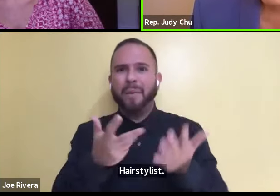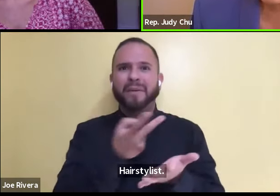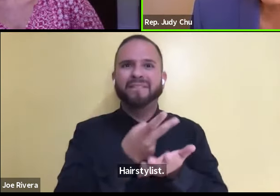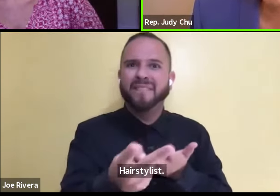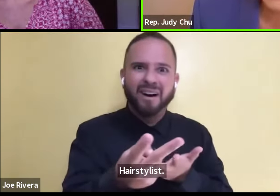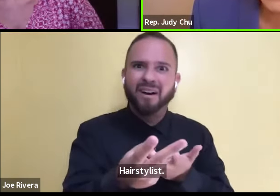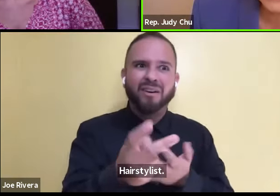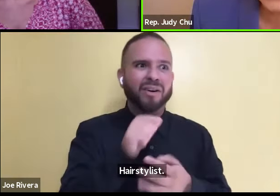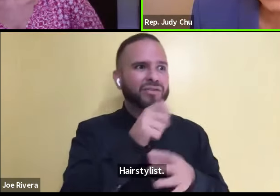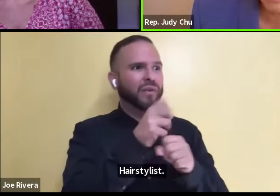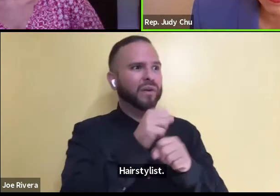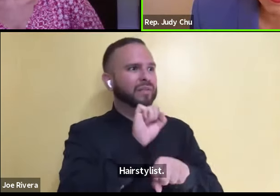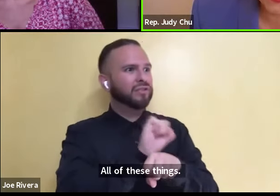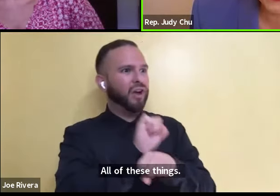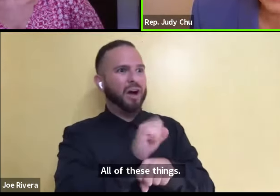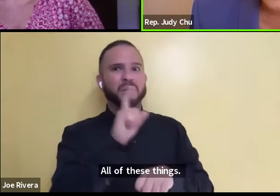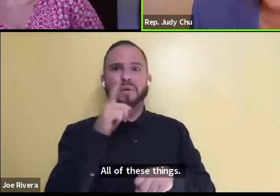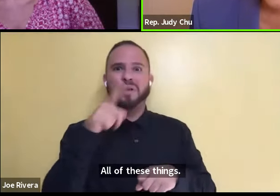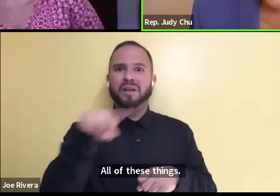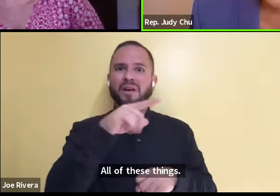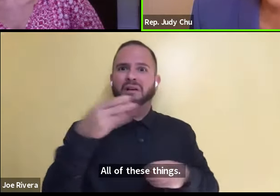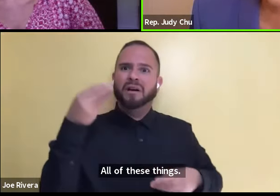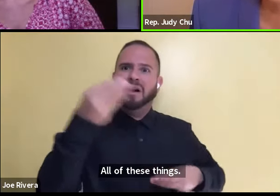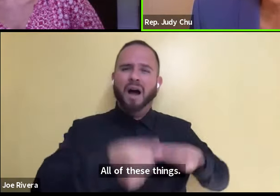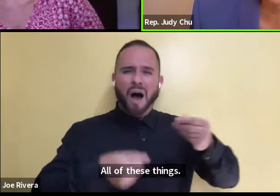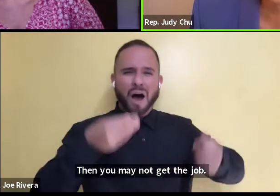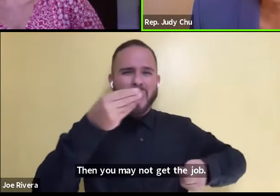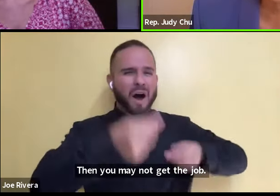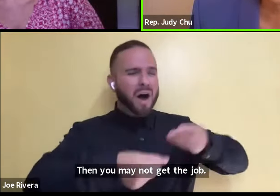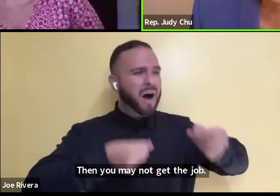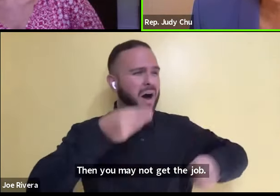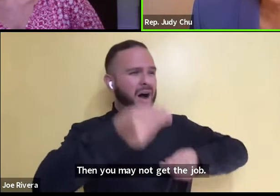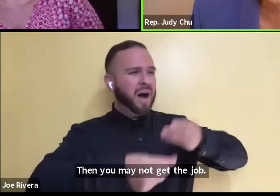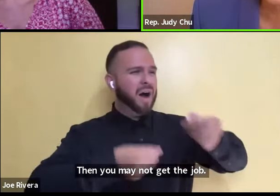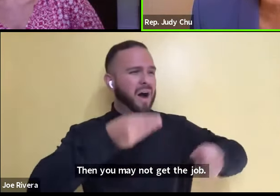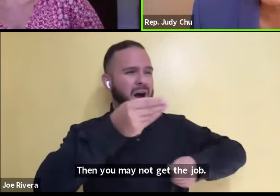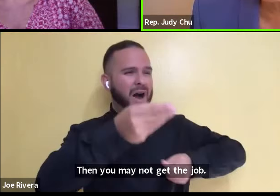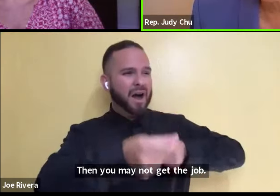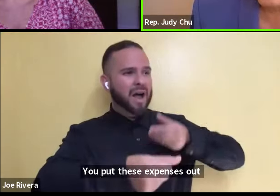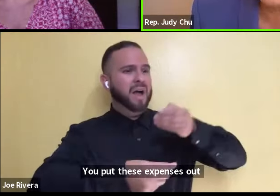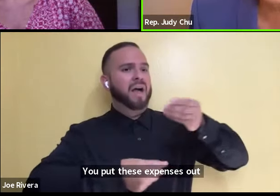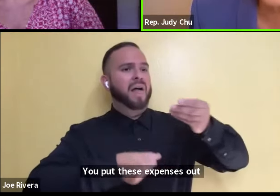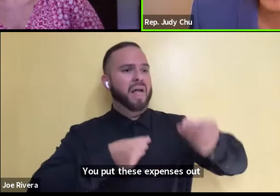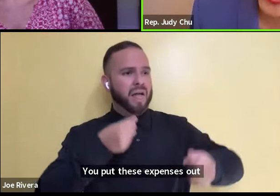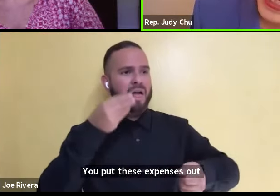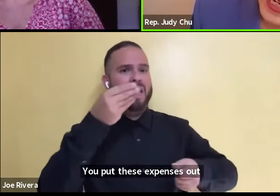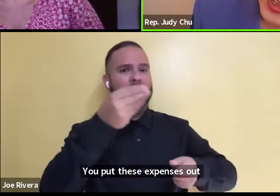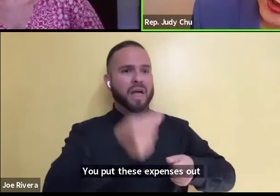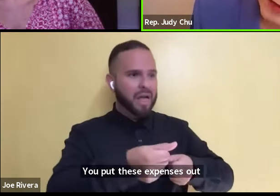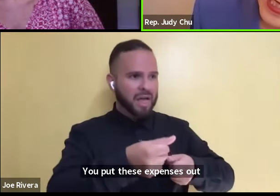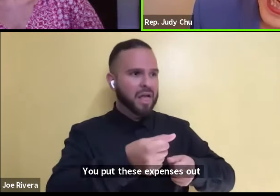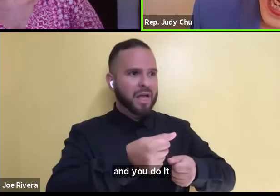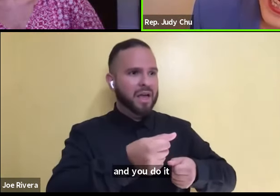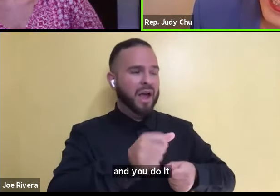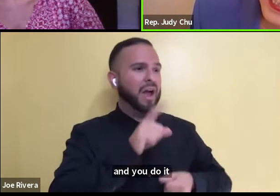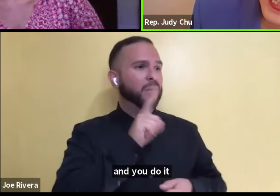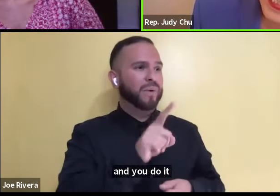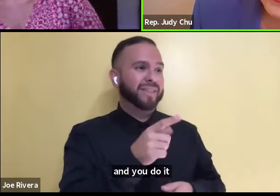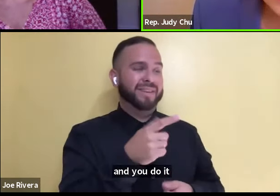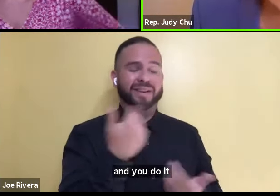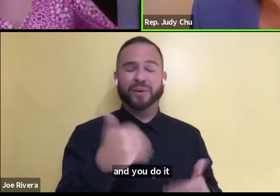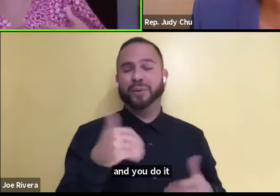these expenses out, and you do it, well, you're the true risk takers, I must